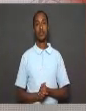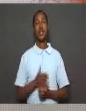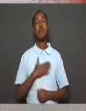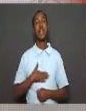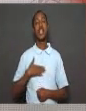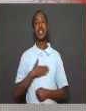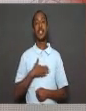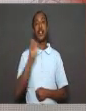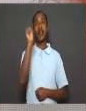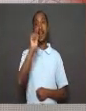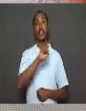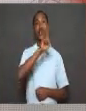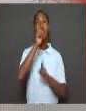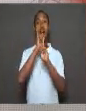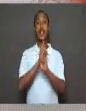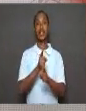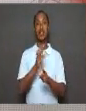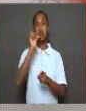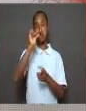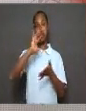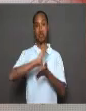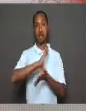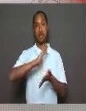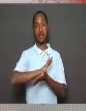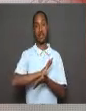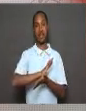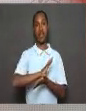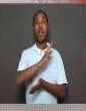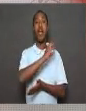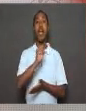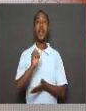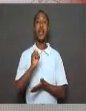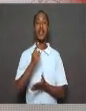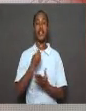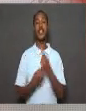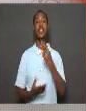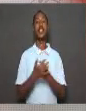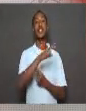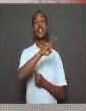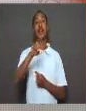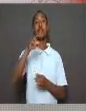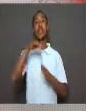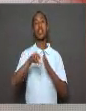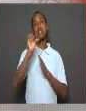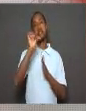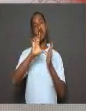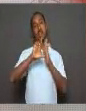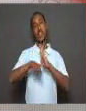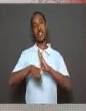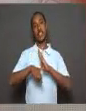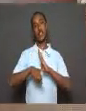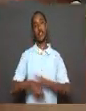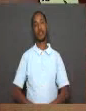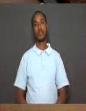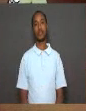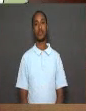Please write your answers onto a piece of paper and we will discuss them in a few minutes.